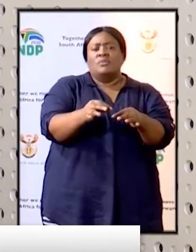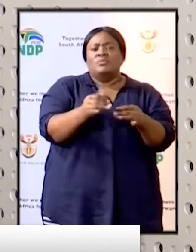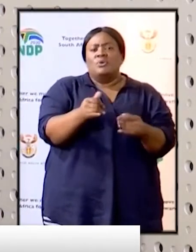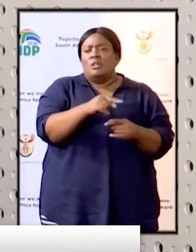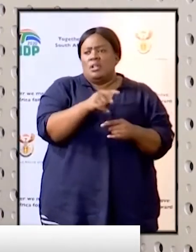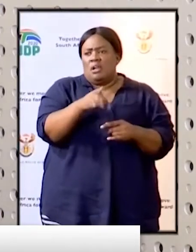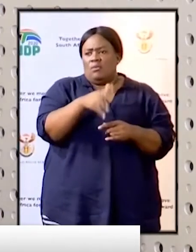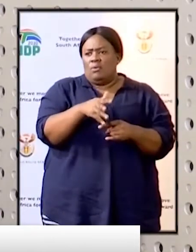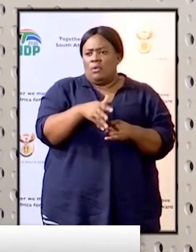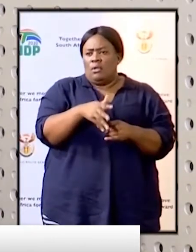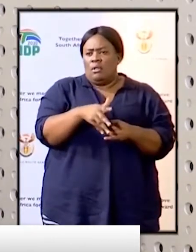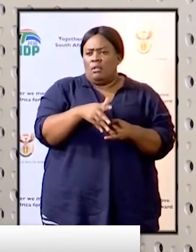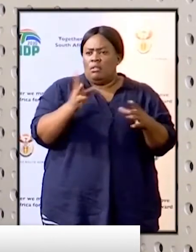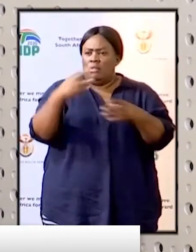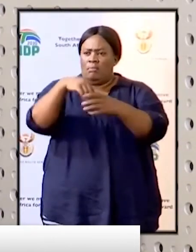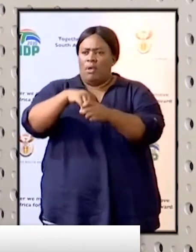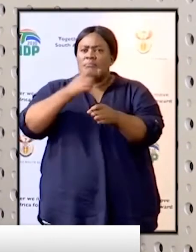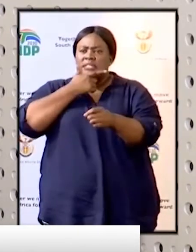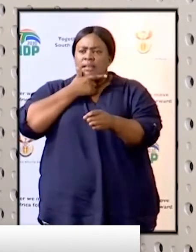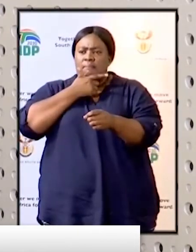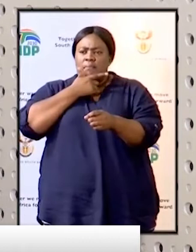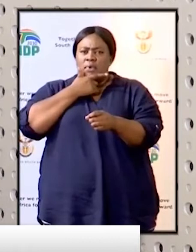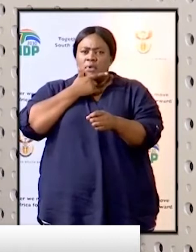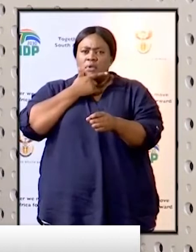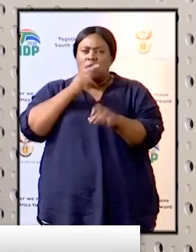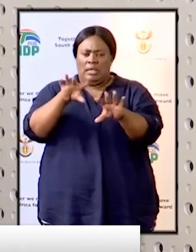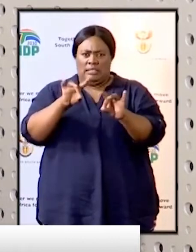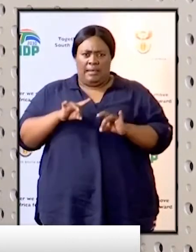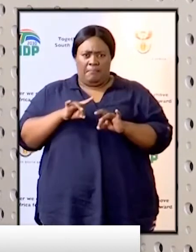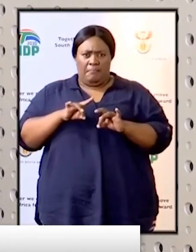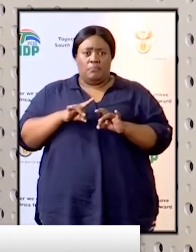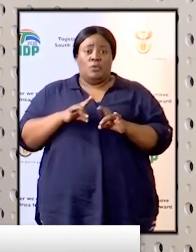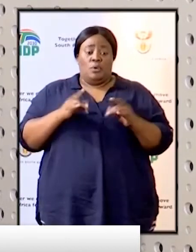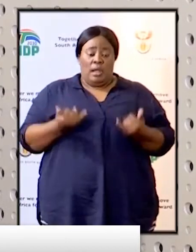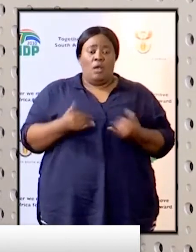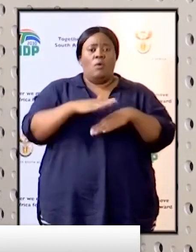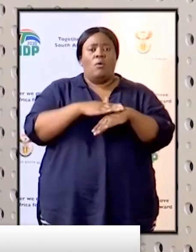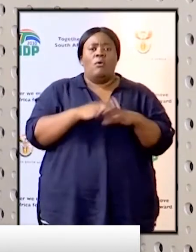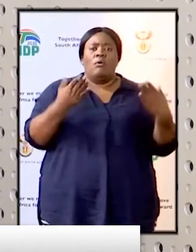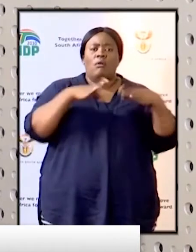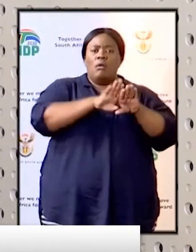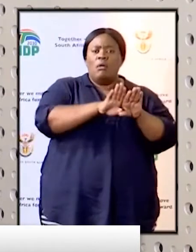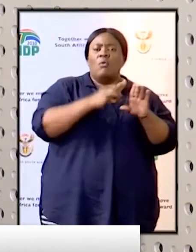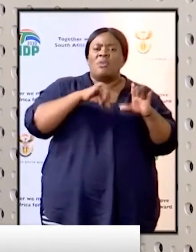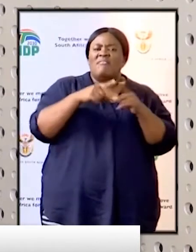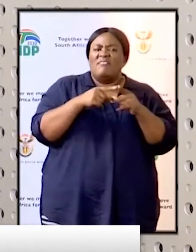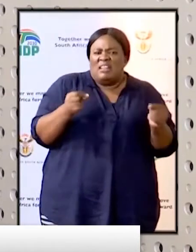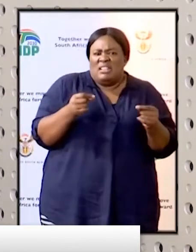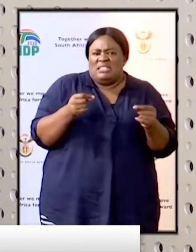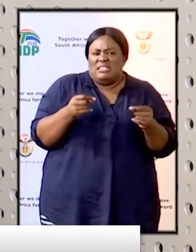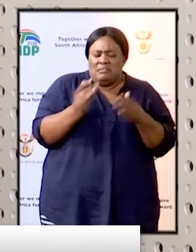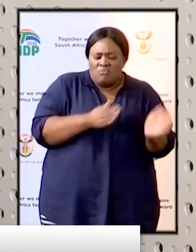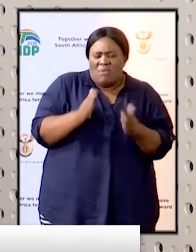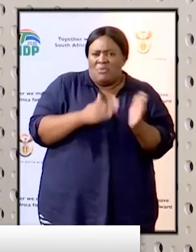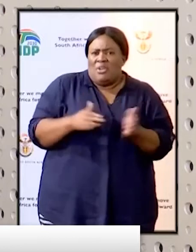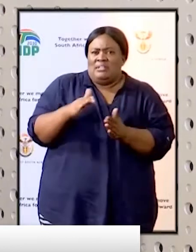exam. So due to the lockdown, we are unable to complete our preparations, which include the printing and distribution of